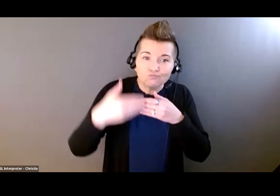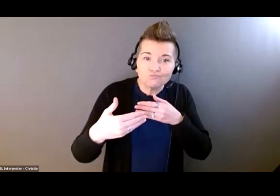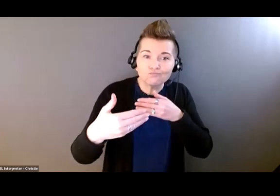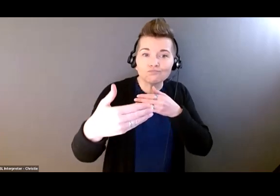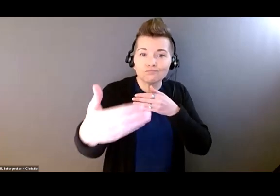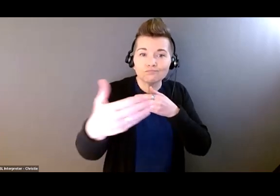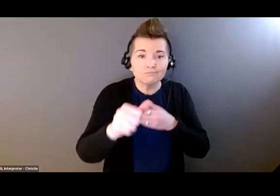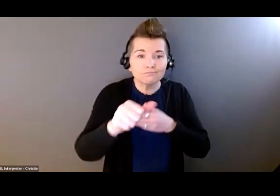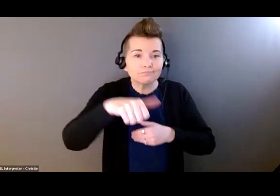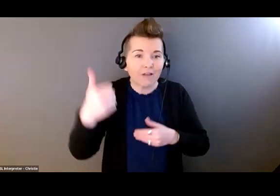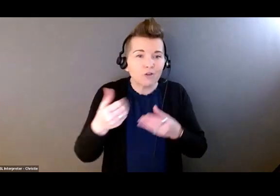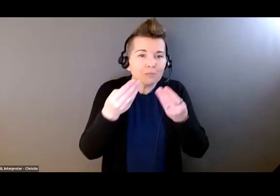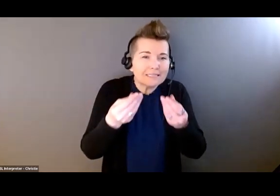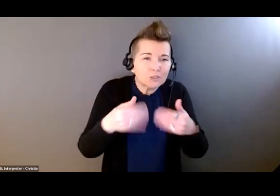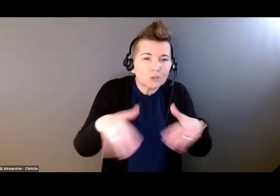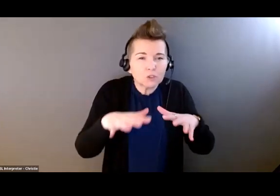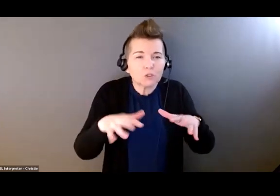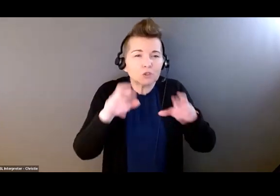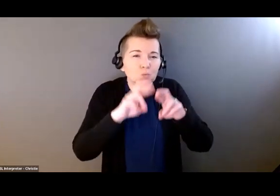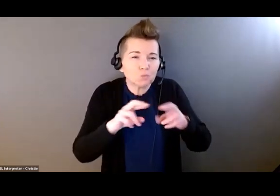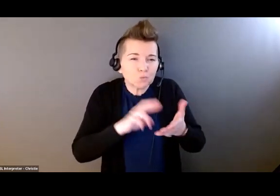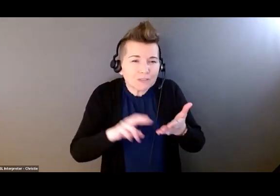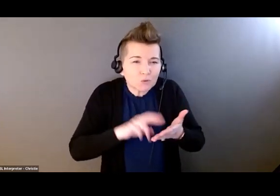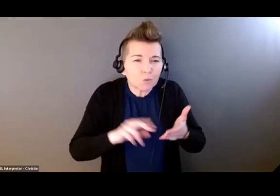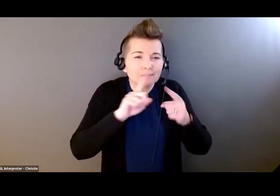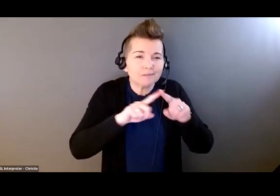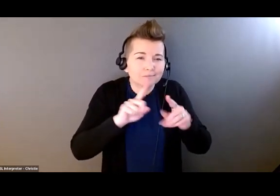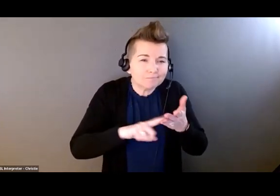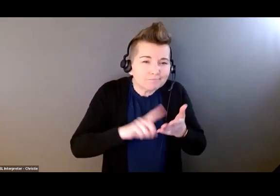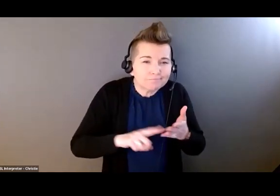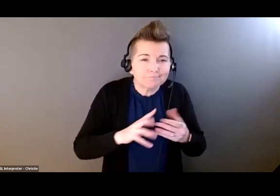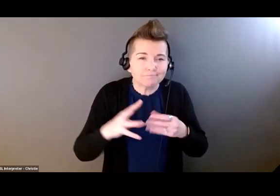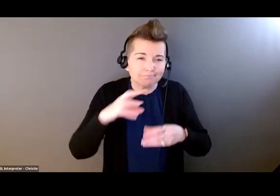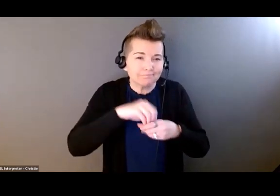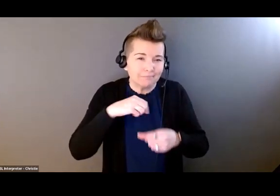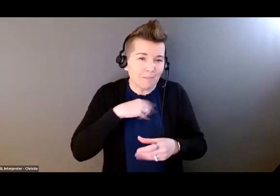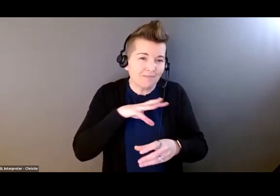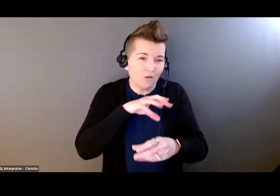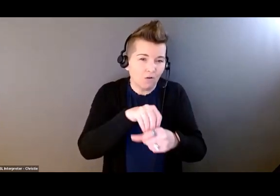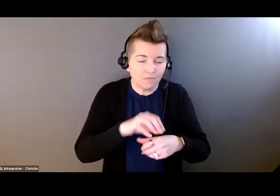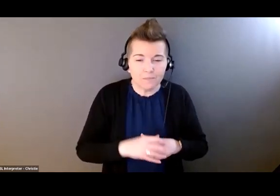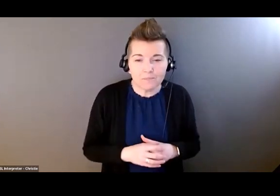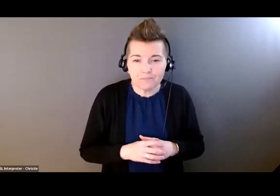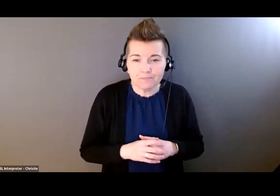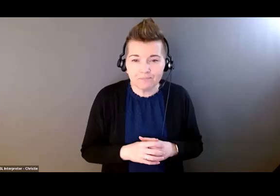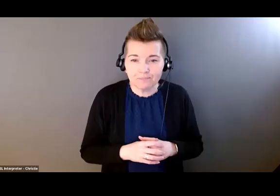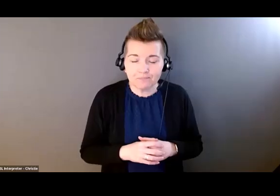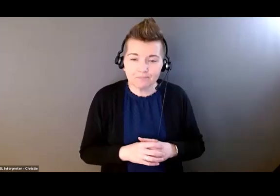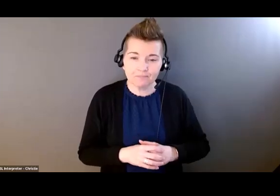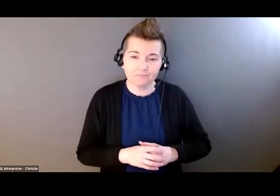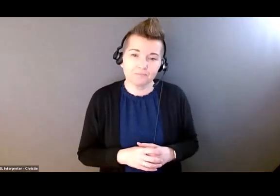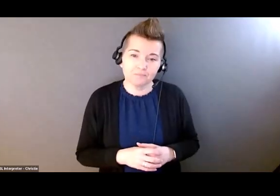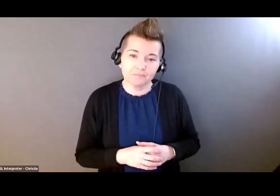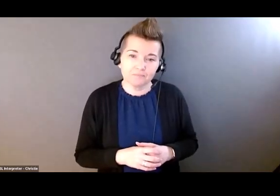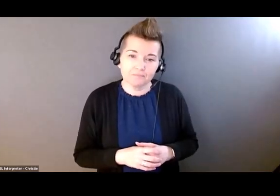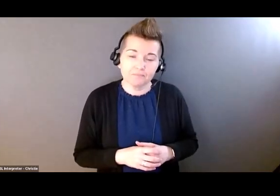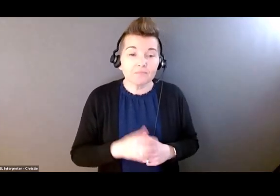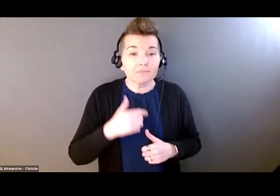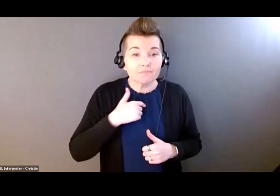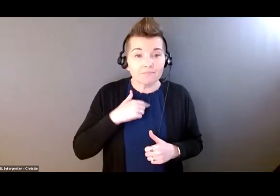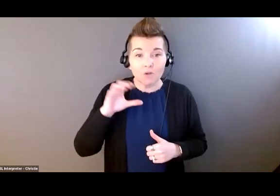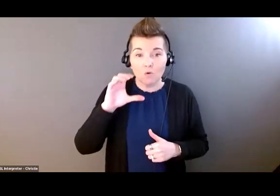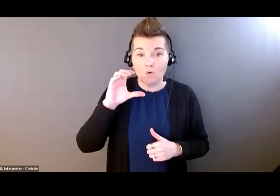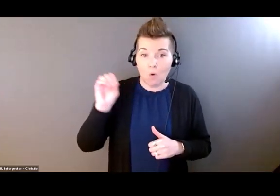webinar series. And I continue to be involved in ongoing development of additional materials. So I want to